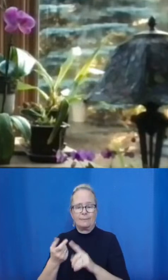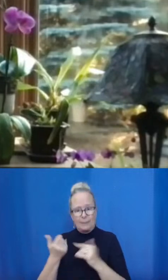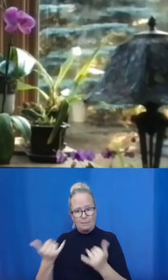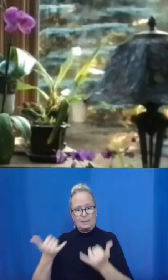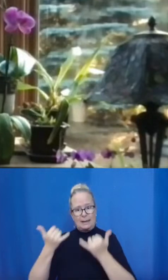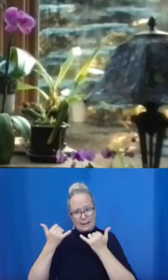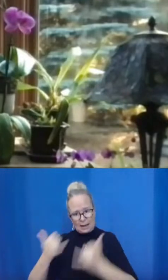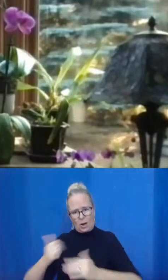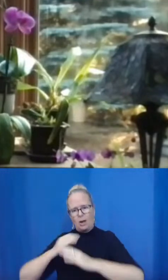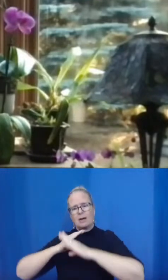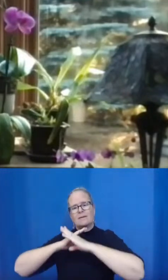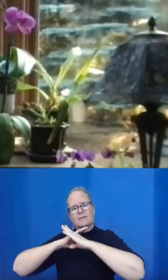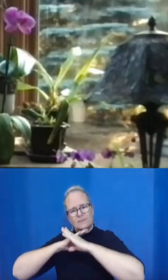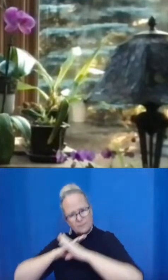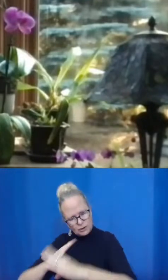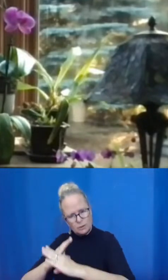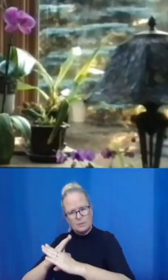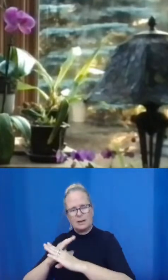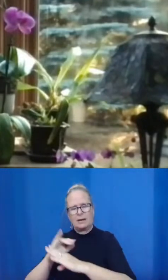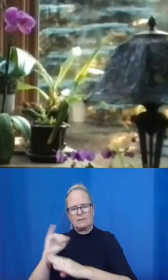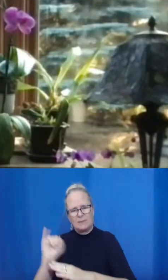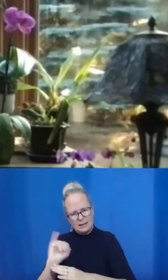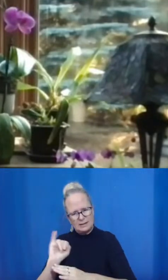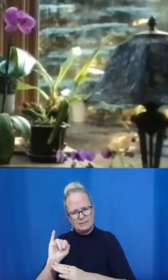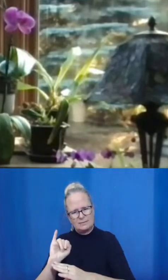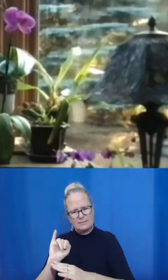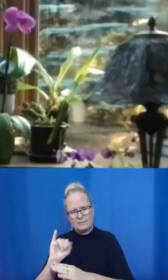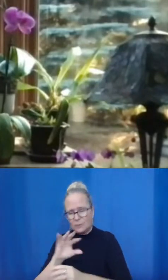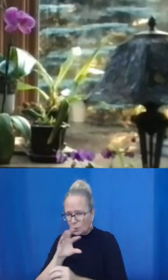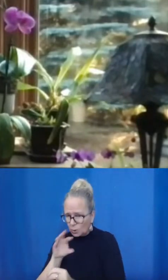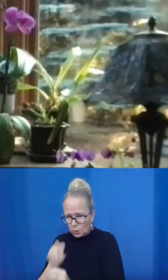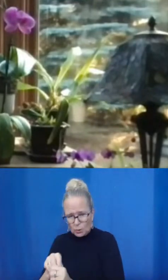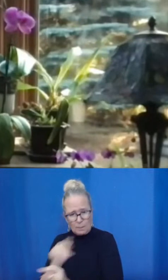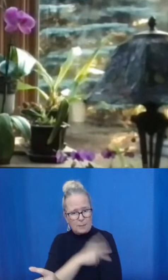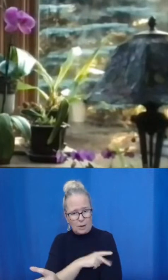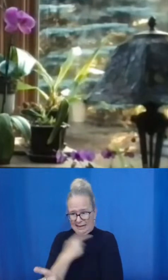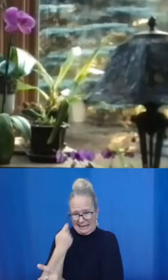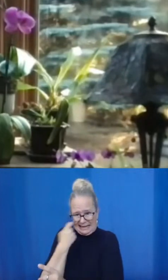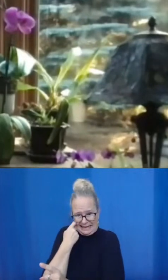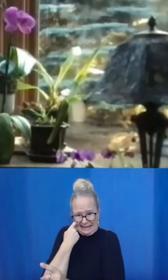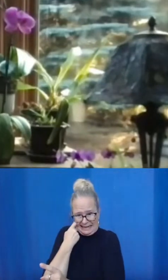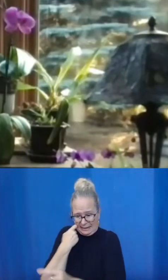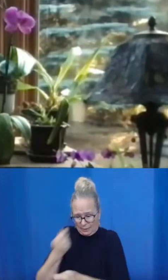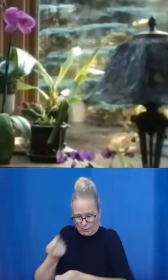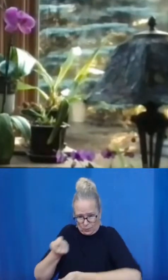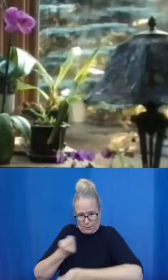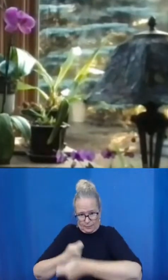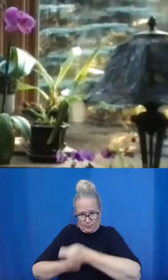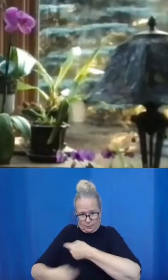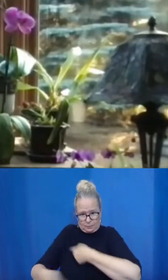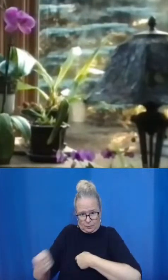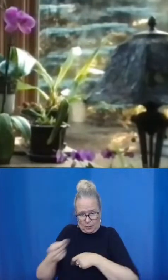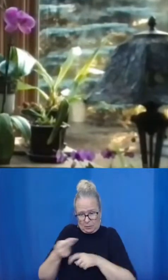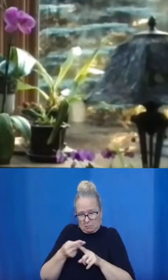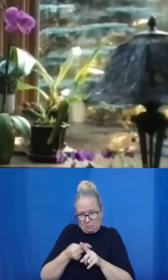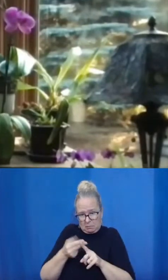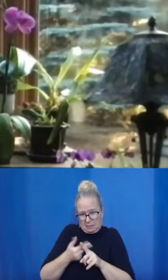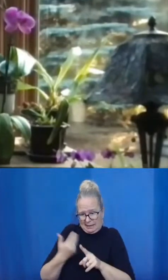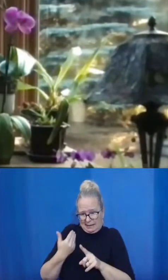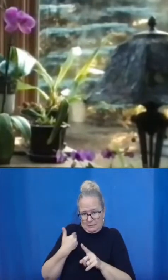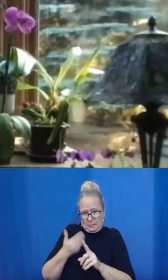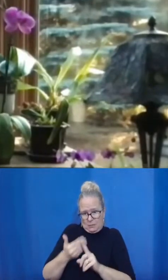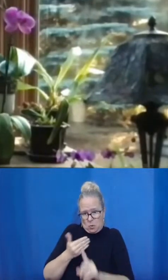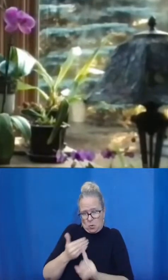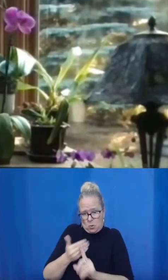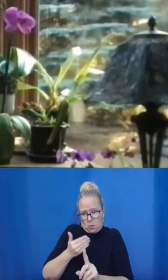of understanding the hope and recovery that come from moving from a state